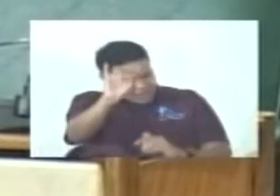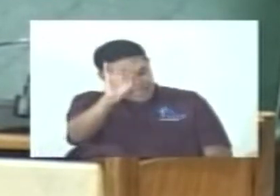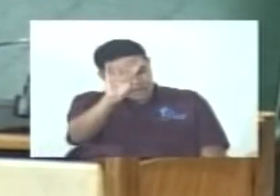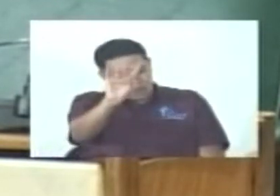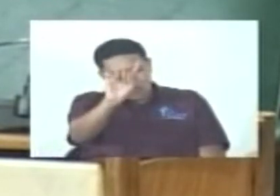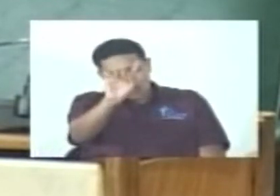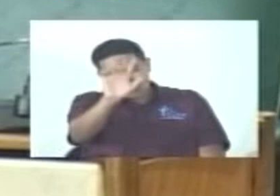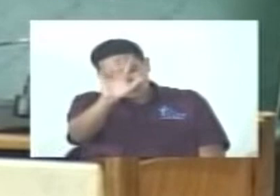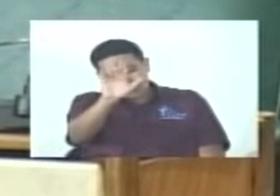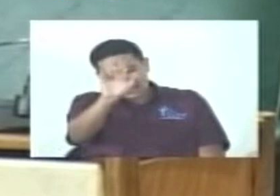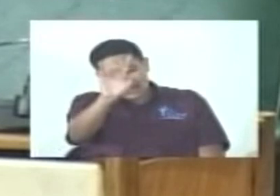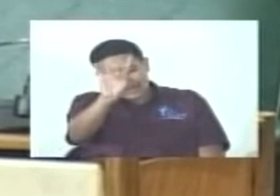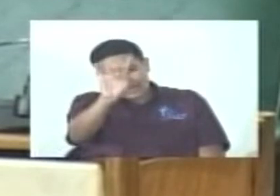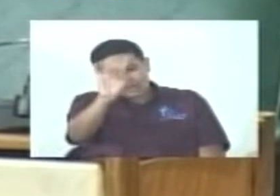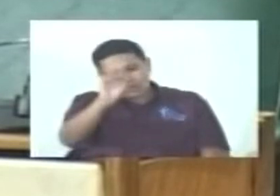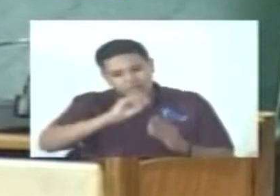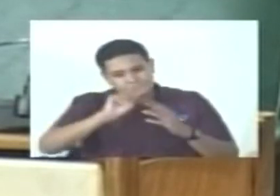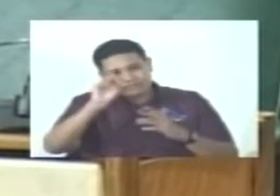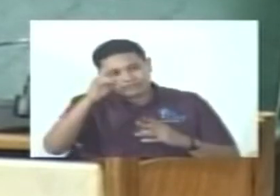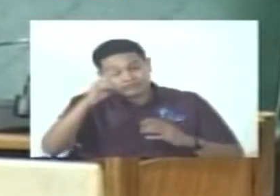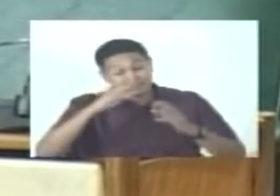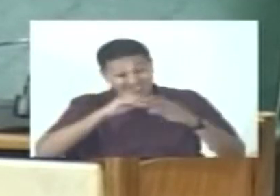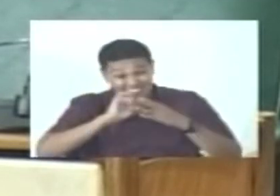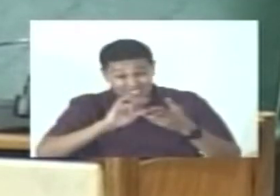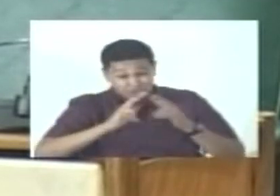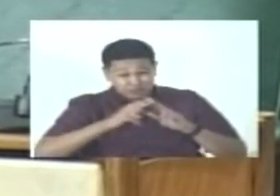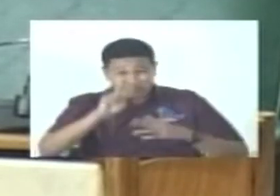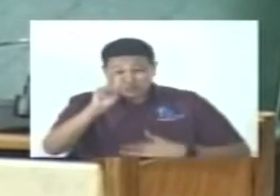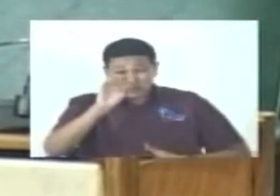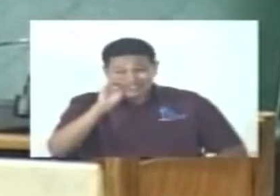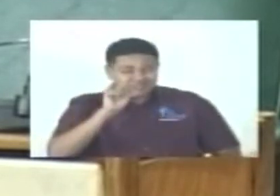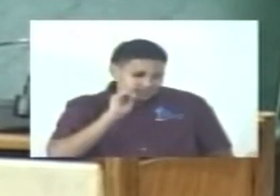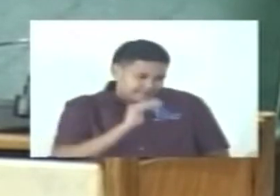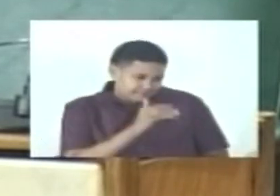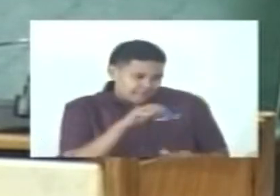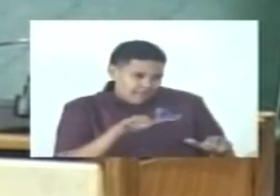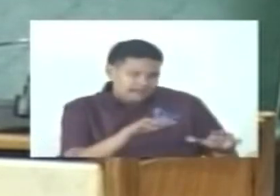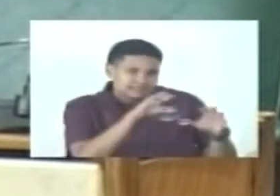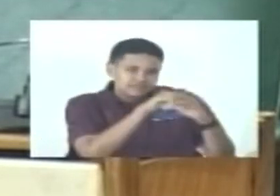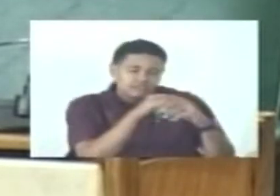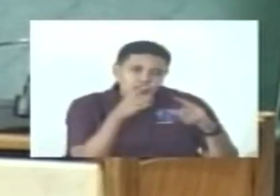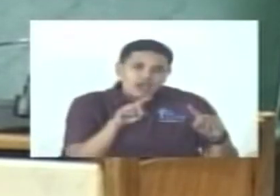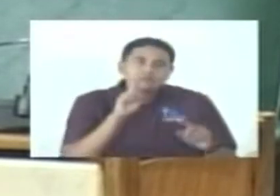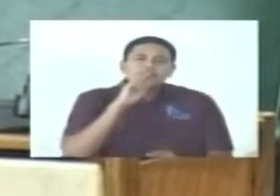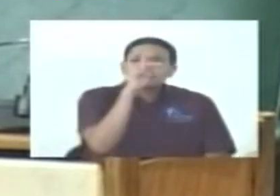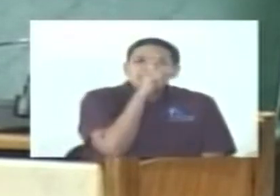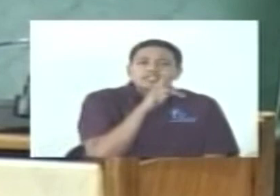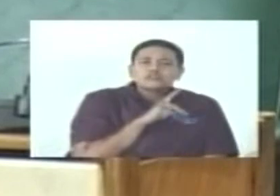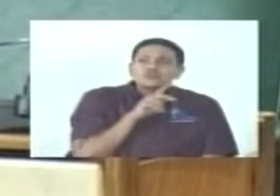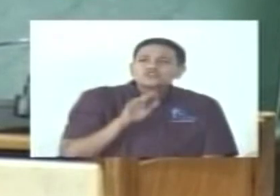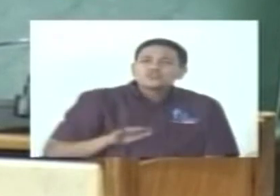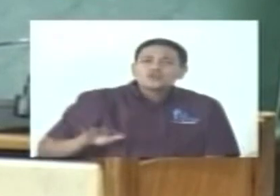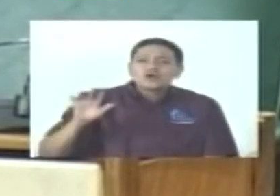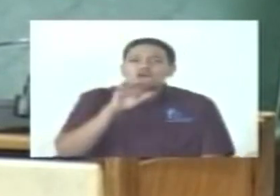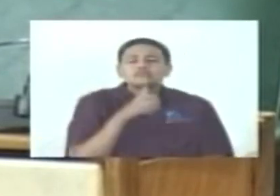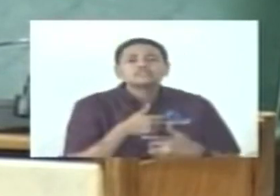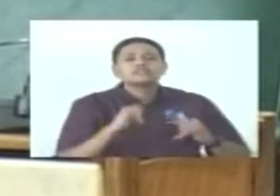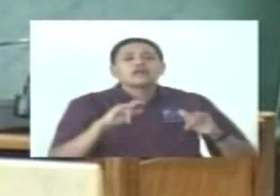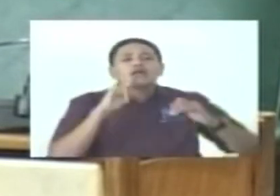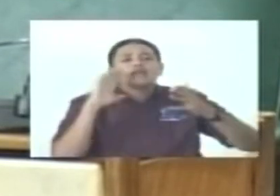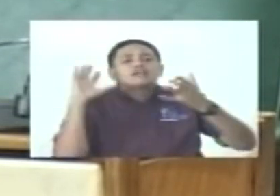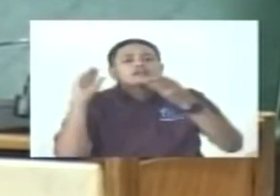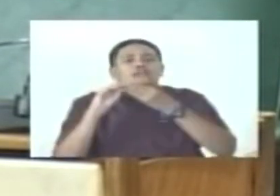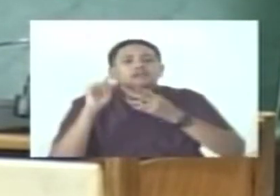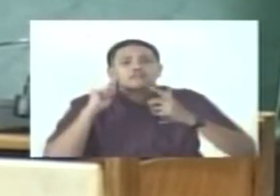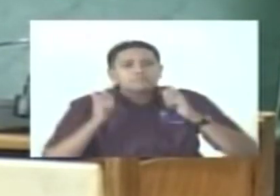2018. Of this number, some 250 were deemed to be active. The corporate area continues to account for the